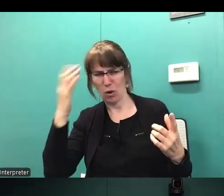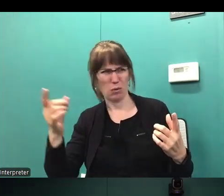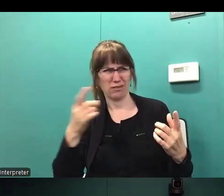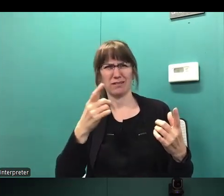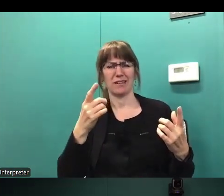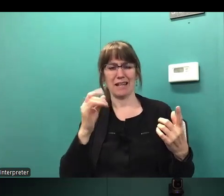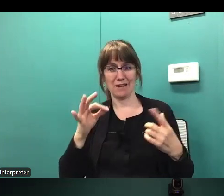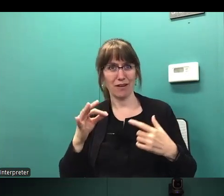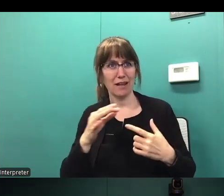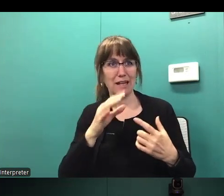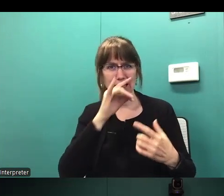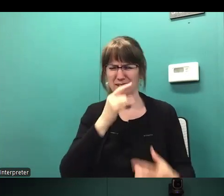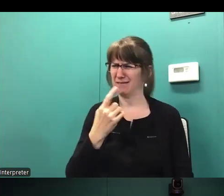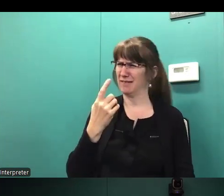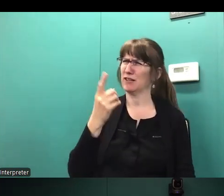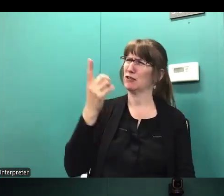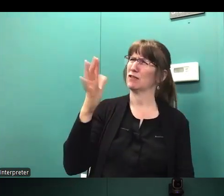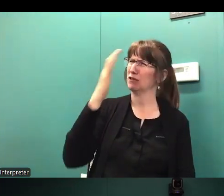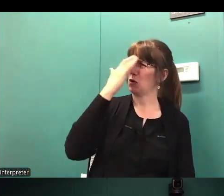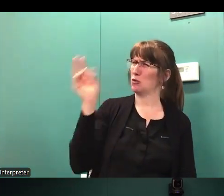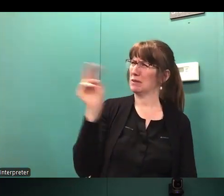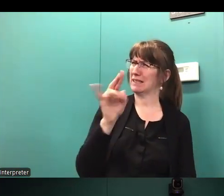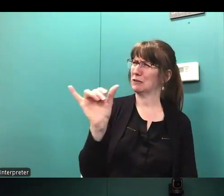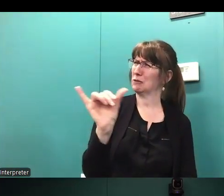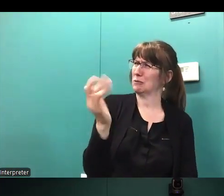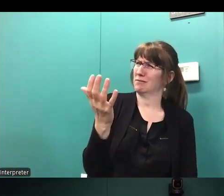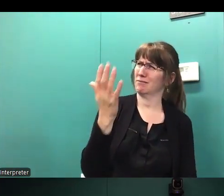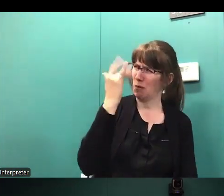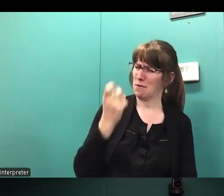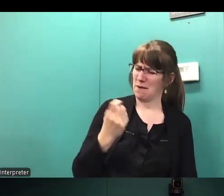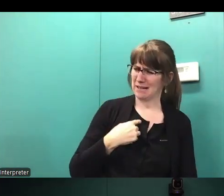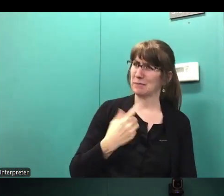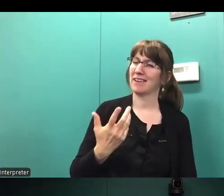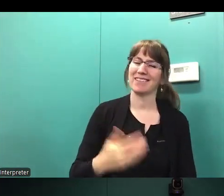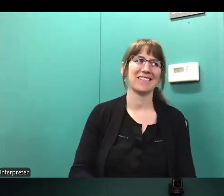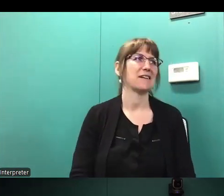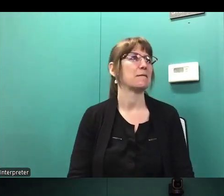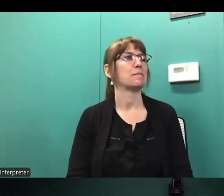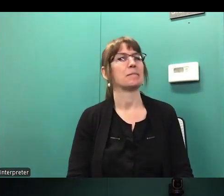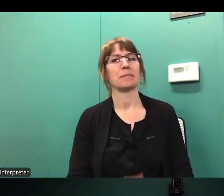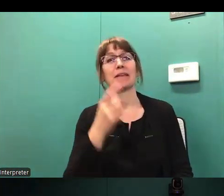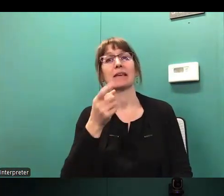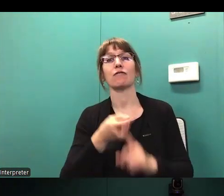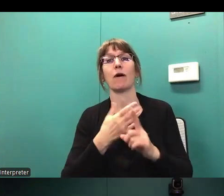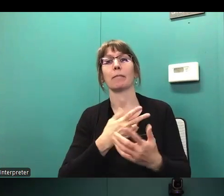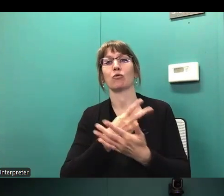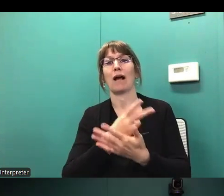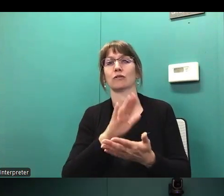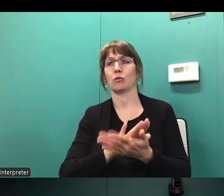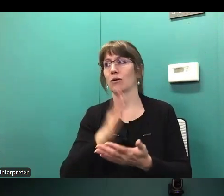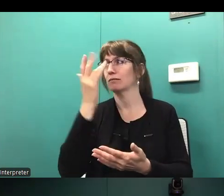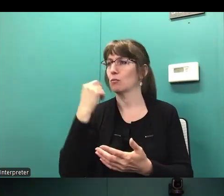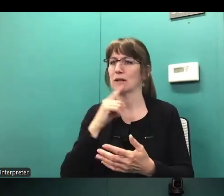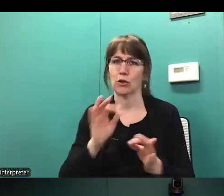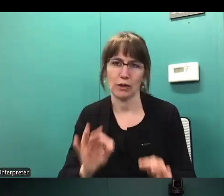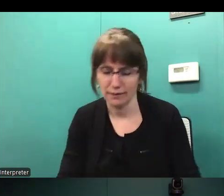Like, let's take this seriously. So I got this in grad school. This was really good. I don't know if you